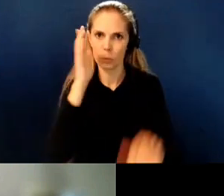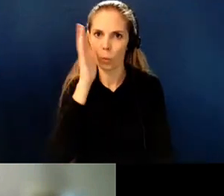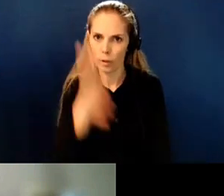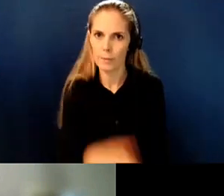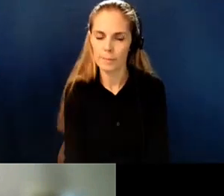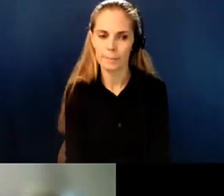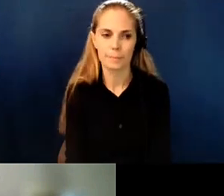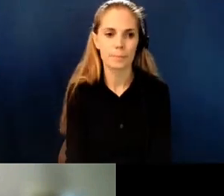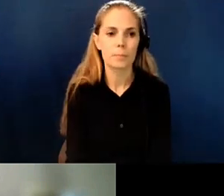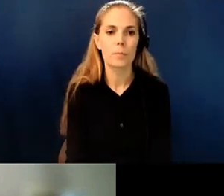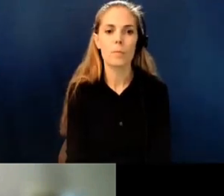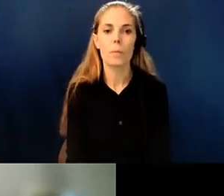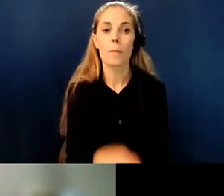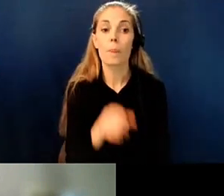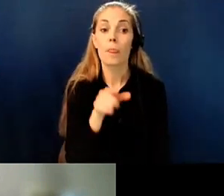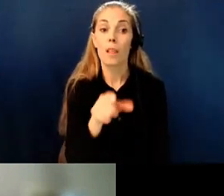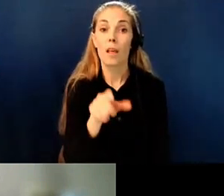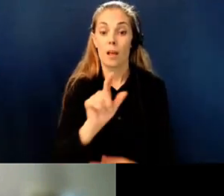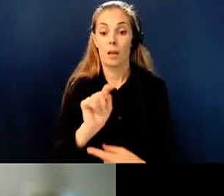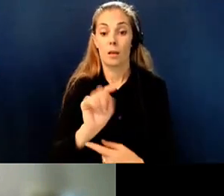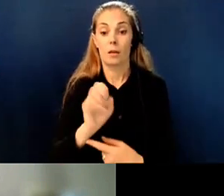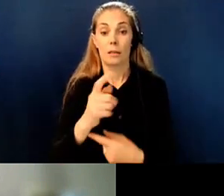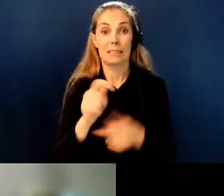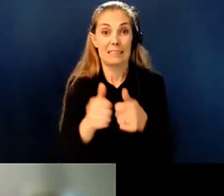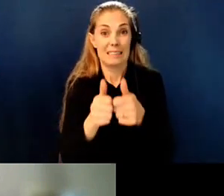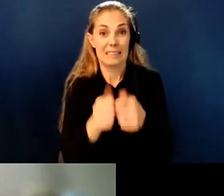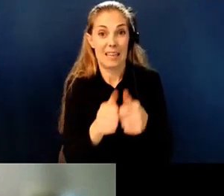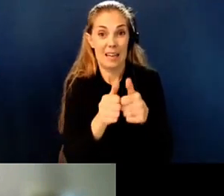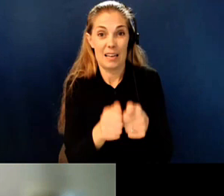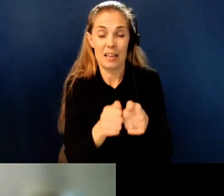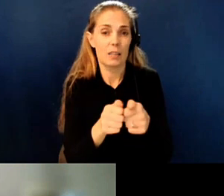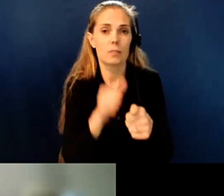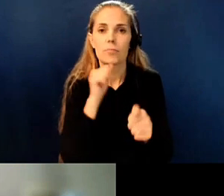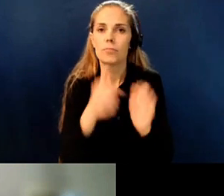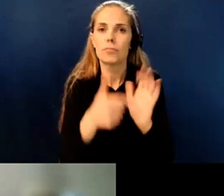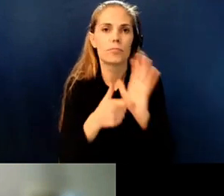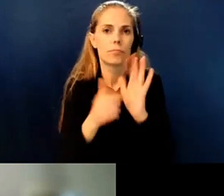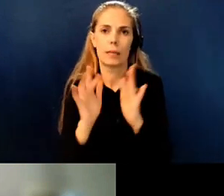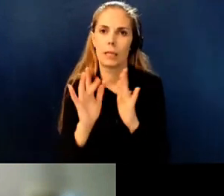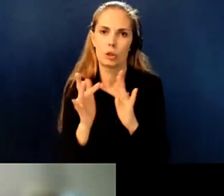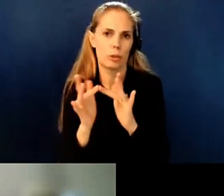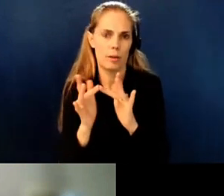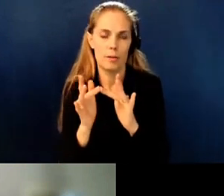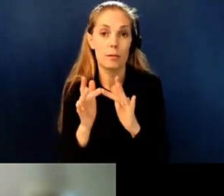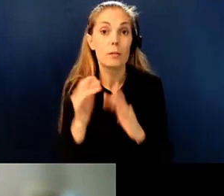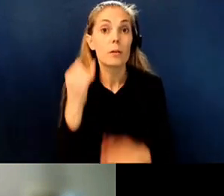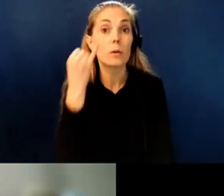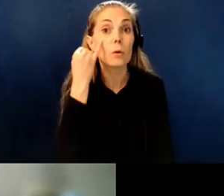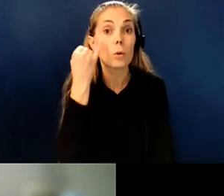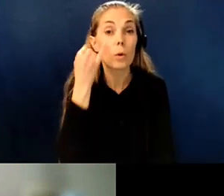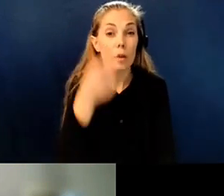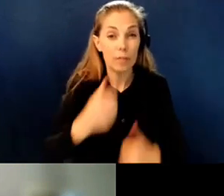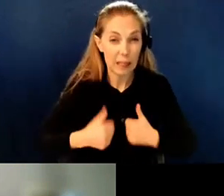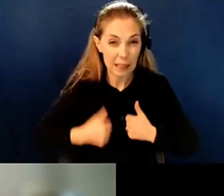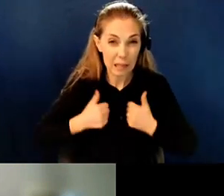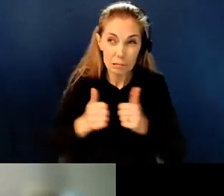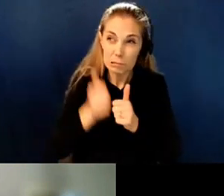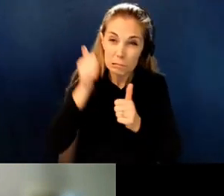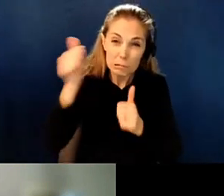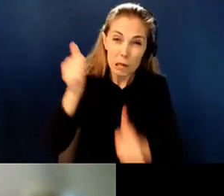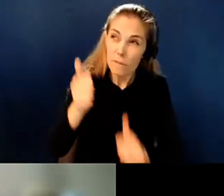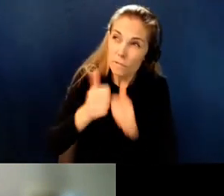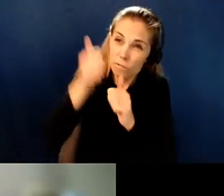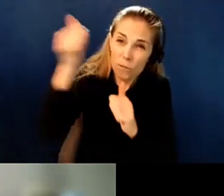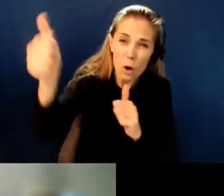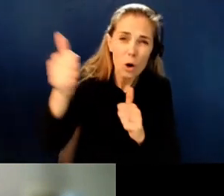carrier network, and they're not dependent on a reliable internet connection. So again, if you're in a rural area, this is a real advantage.